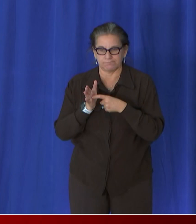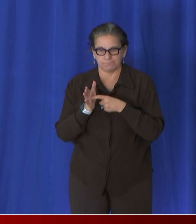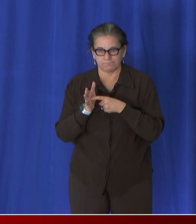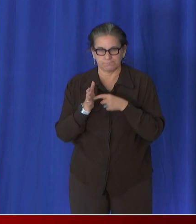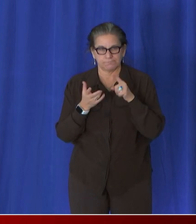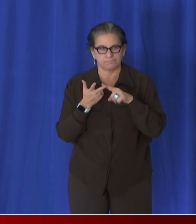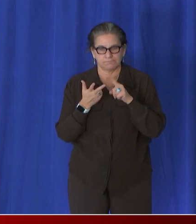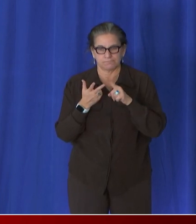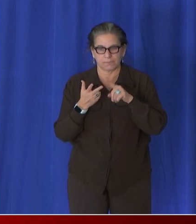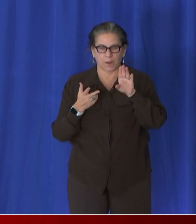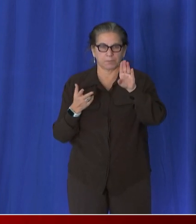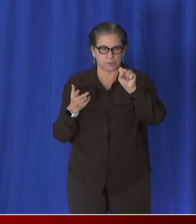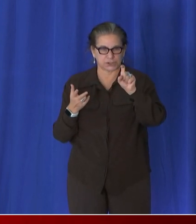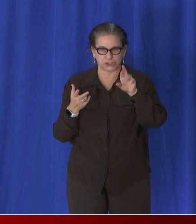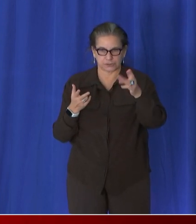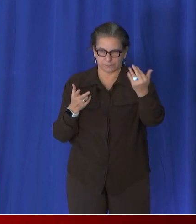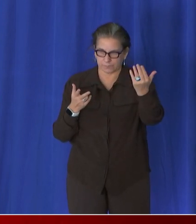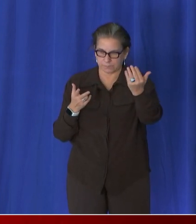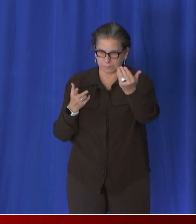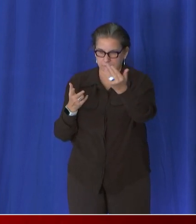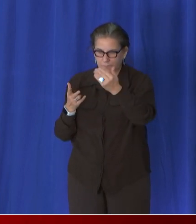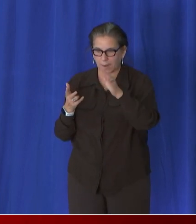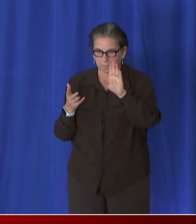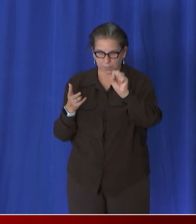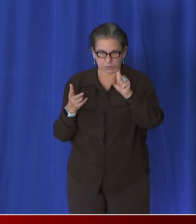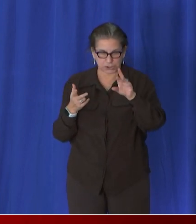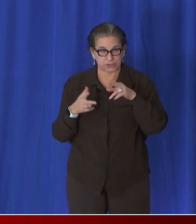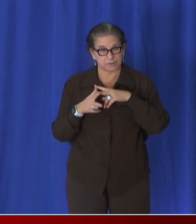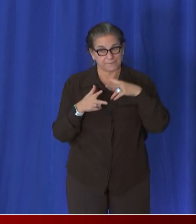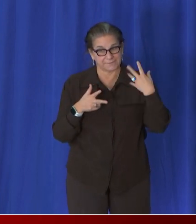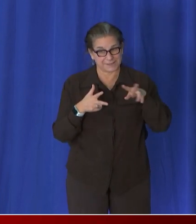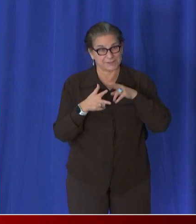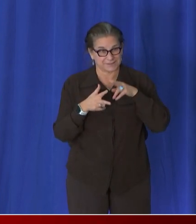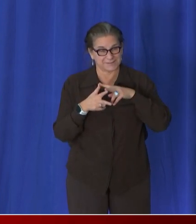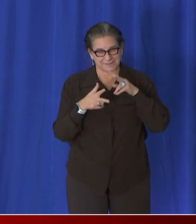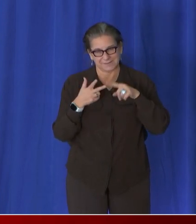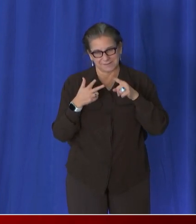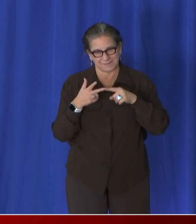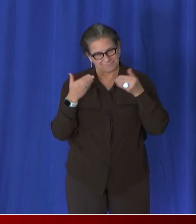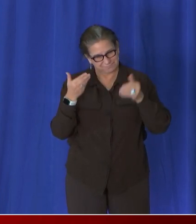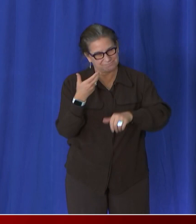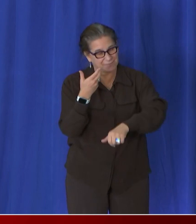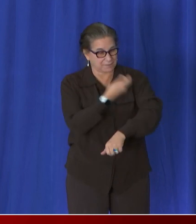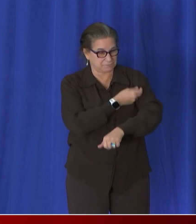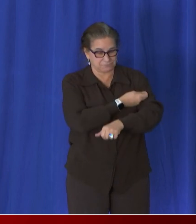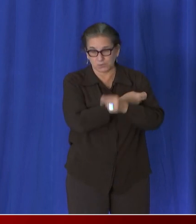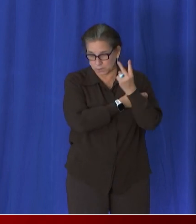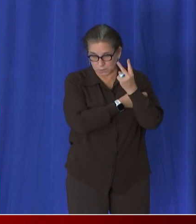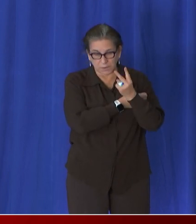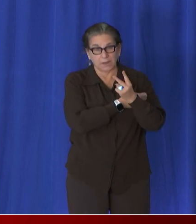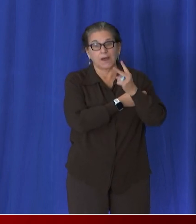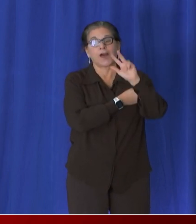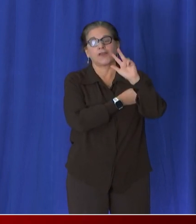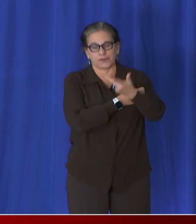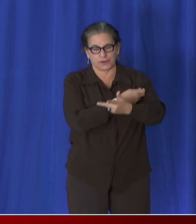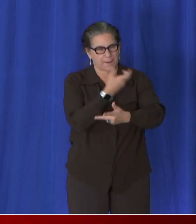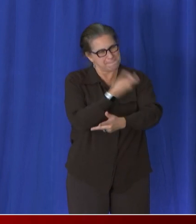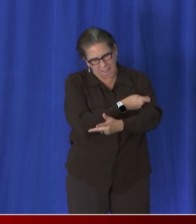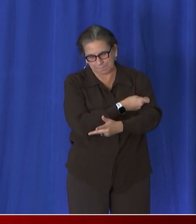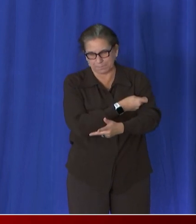without the option of testing out. We're also very focused on gathering places